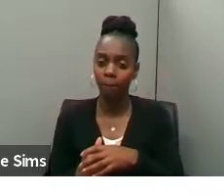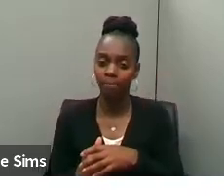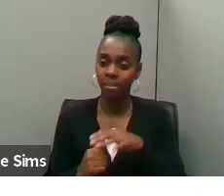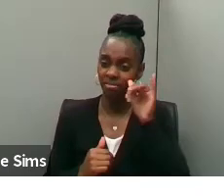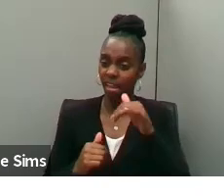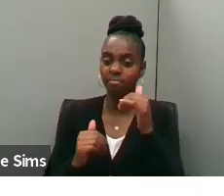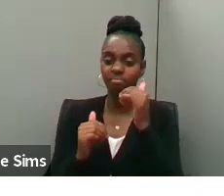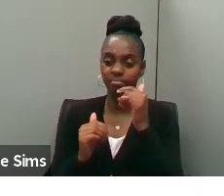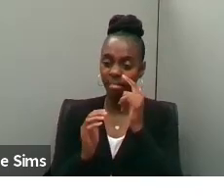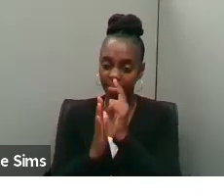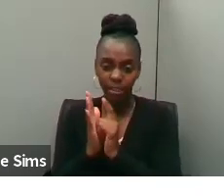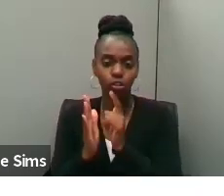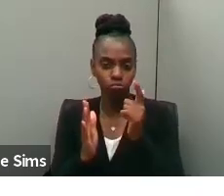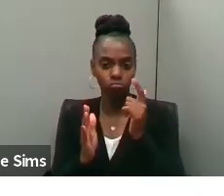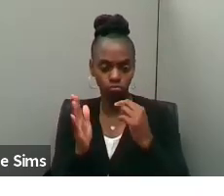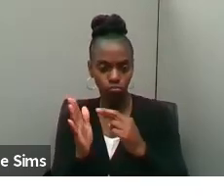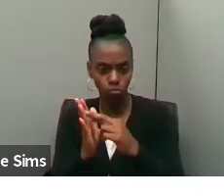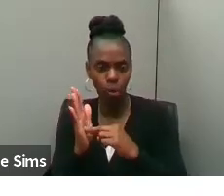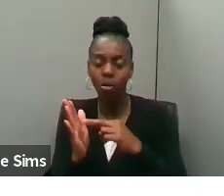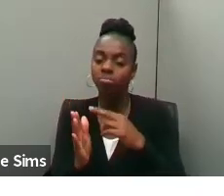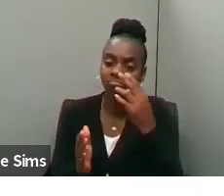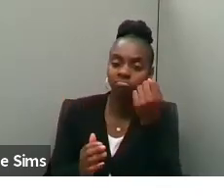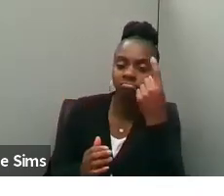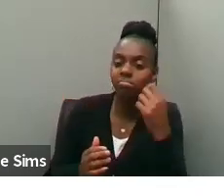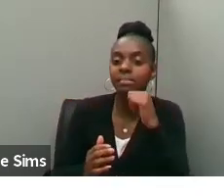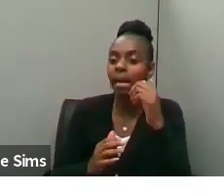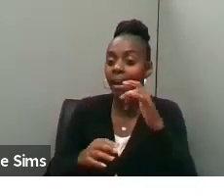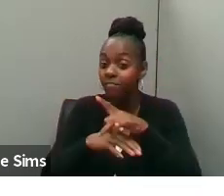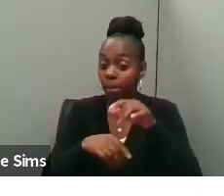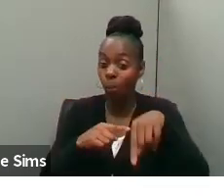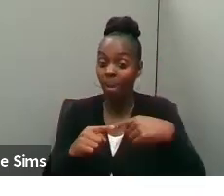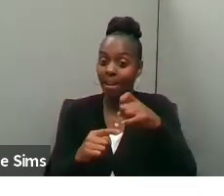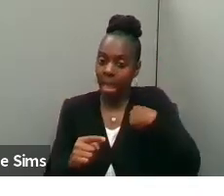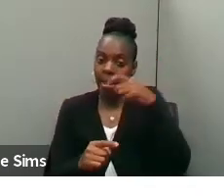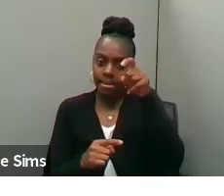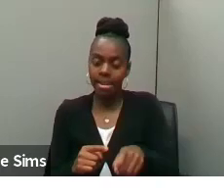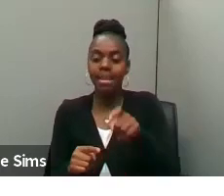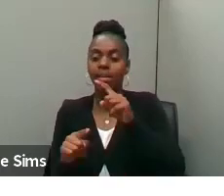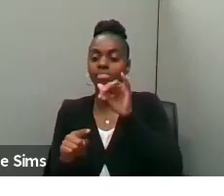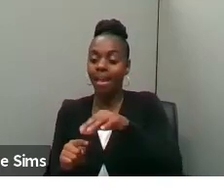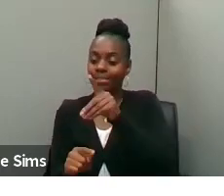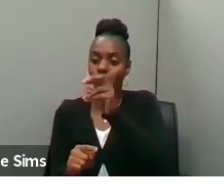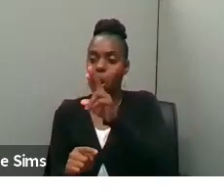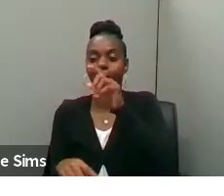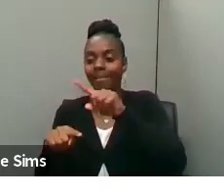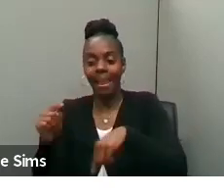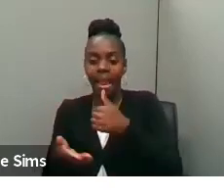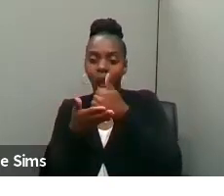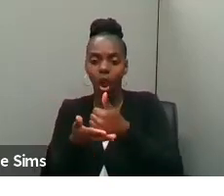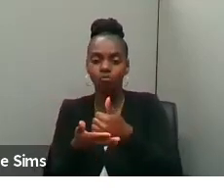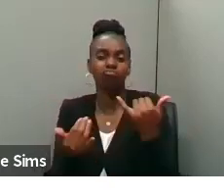legality of that aside, because it's not available when I need it, the DOR would be obligated to step in. Next slide, please.